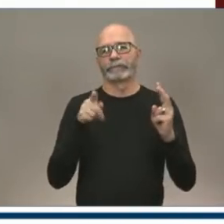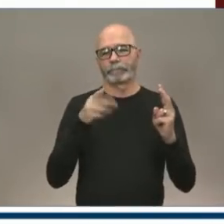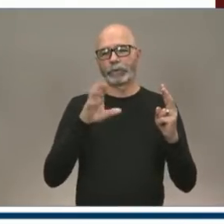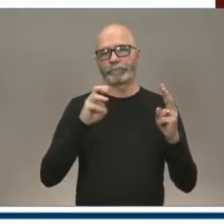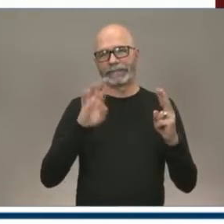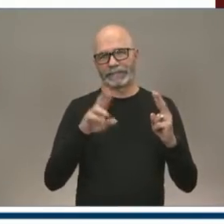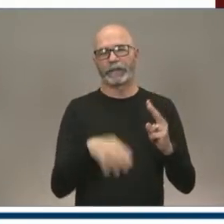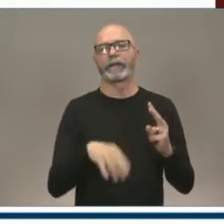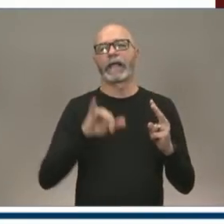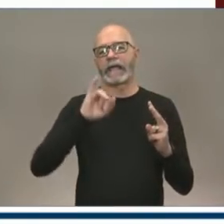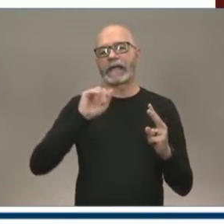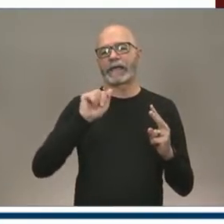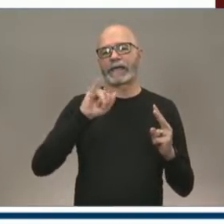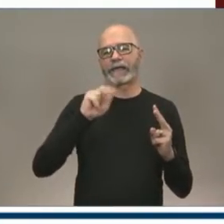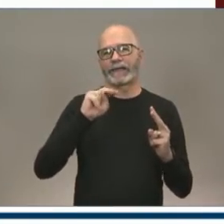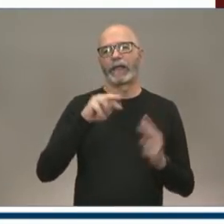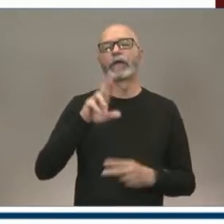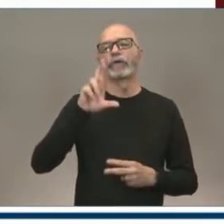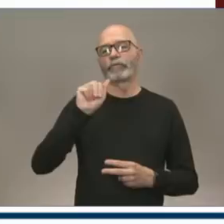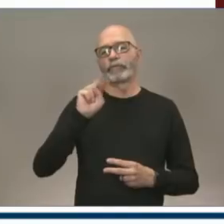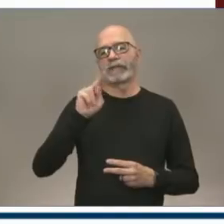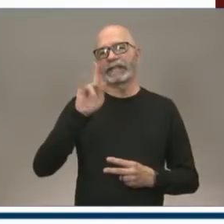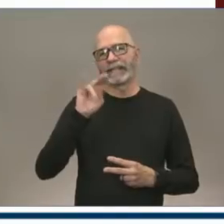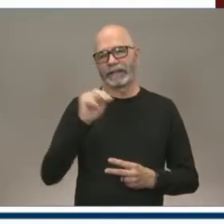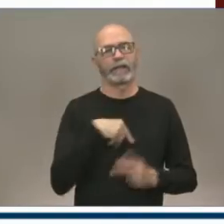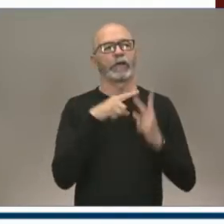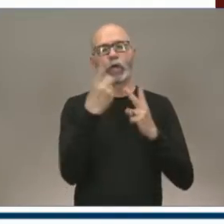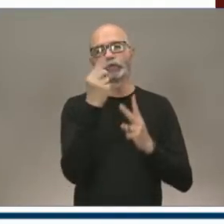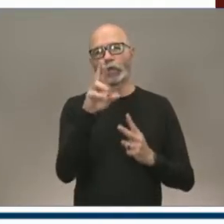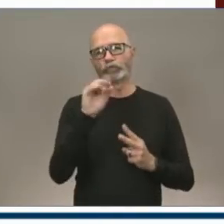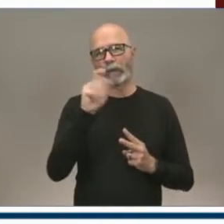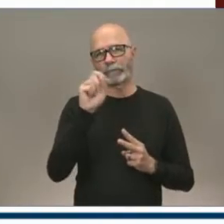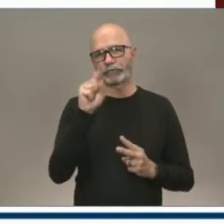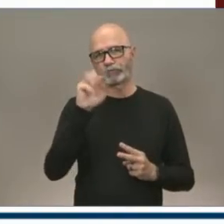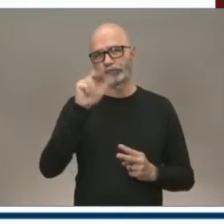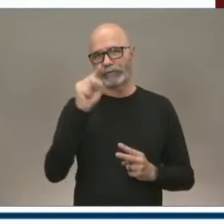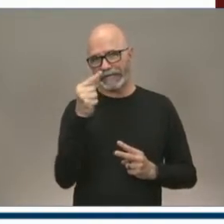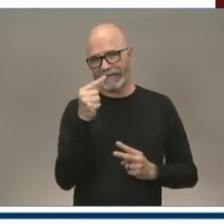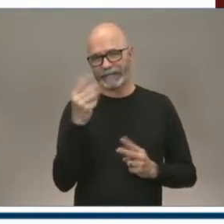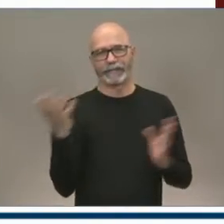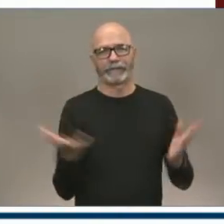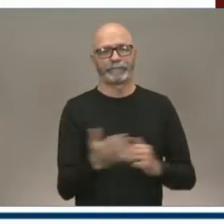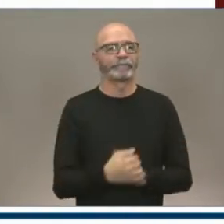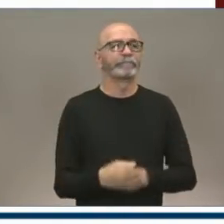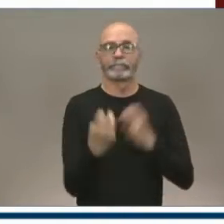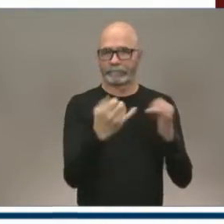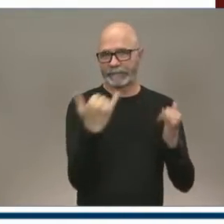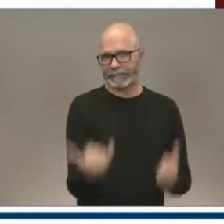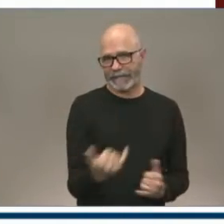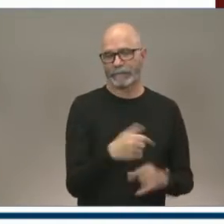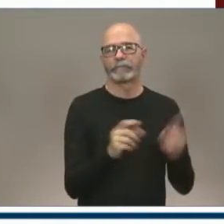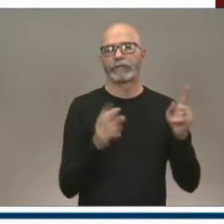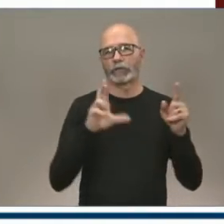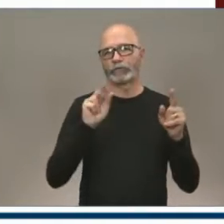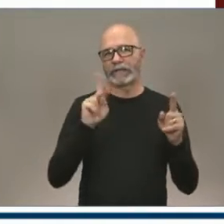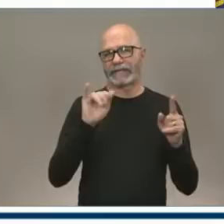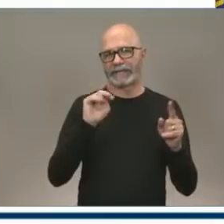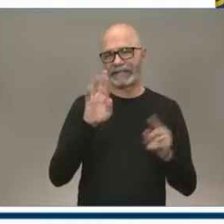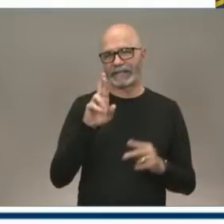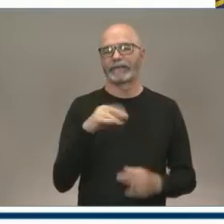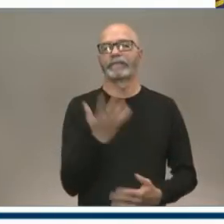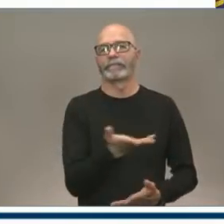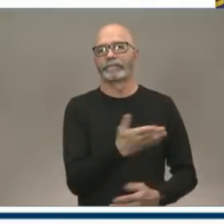Premier of the Province of Nova Scotia, and Dr. Robert Strang, Chief Medical Officer of Health for Nova Scotia. Go ahead, Premier. Thank you,